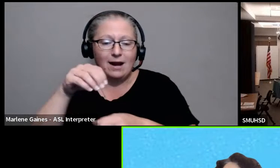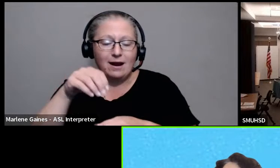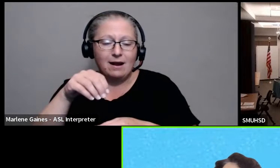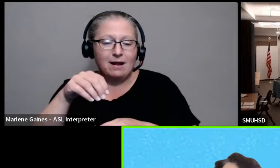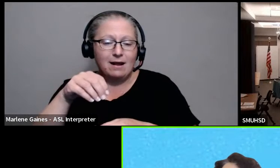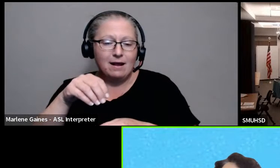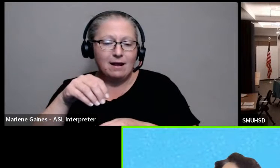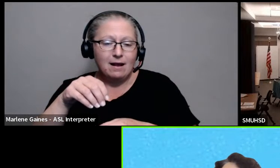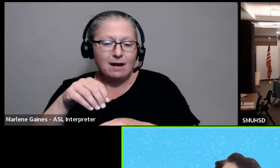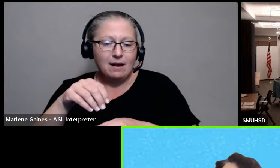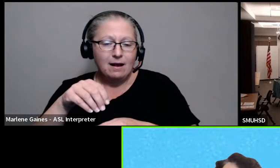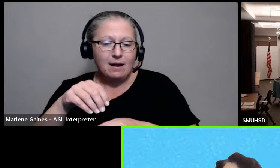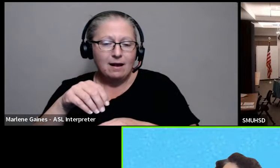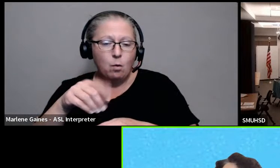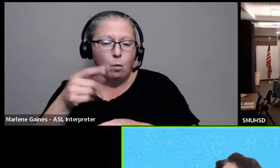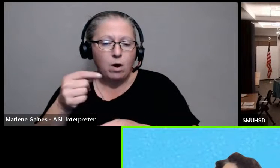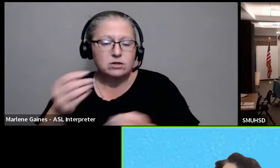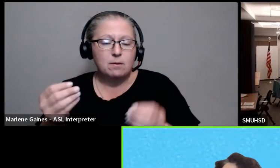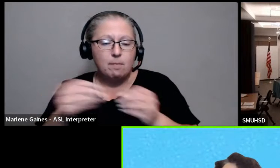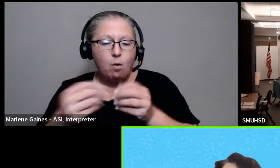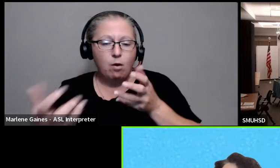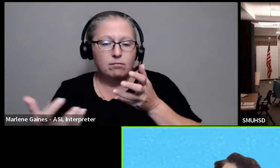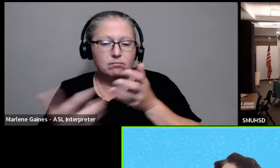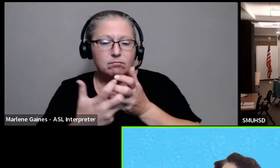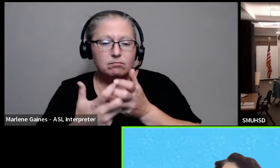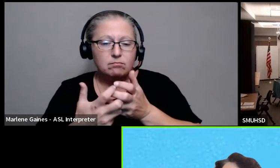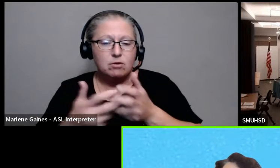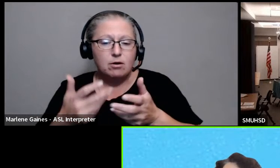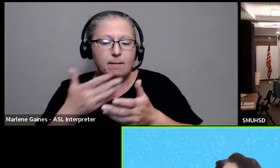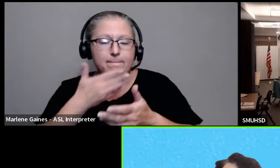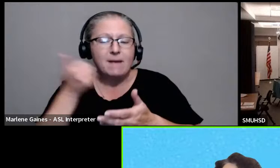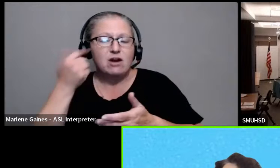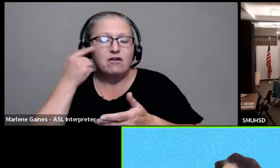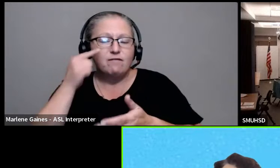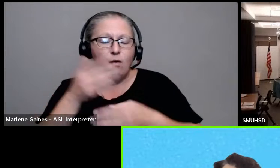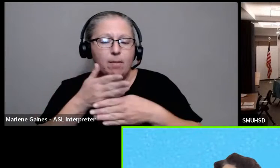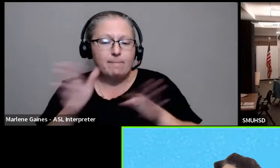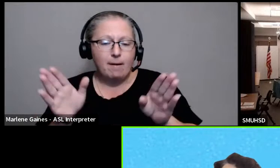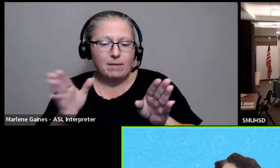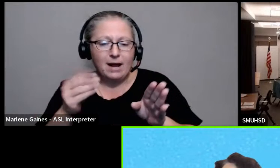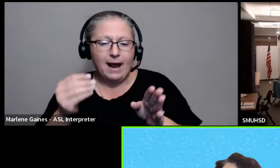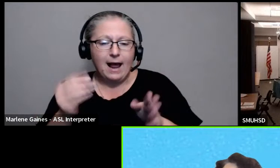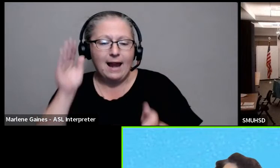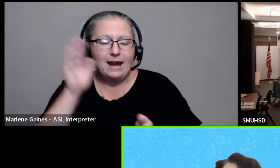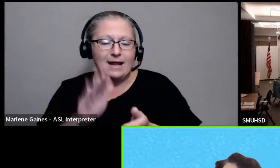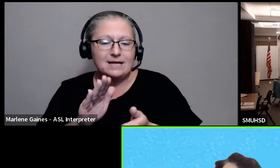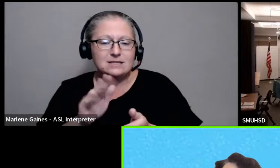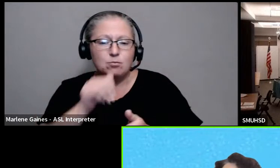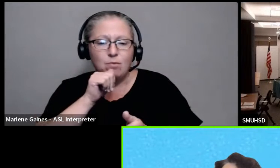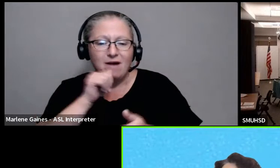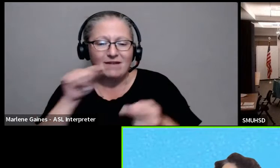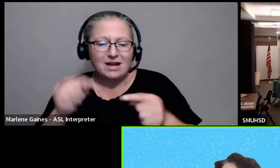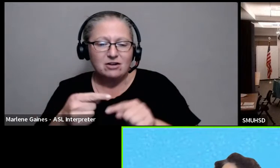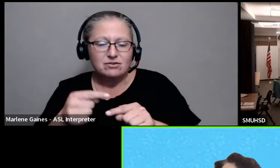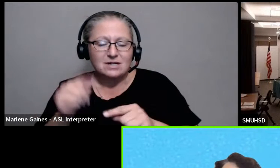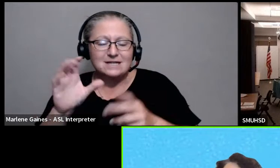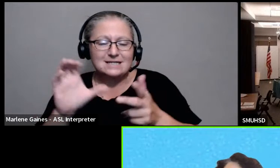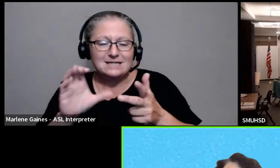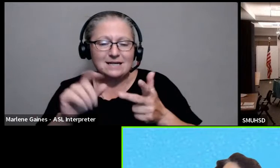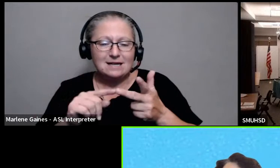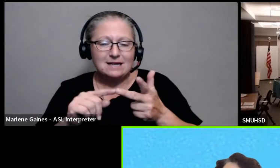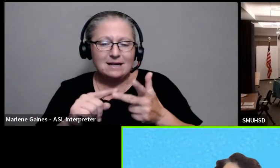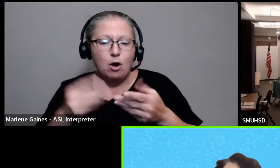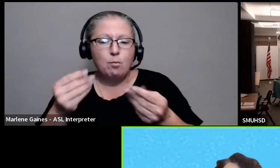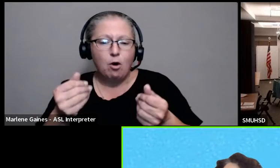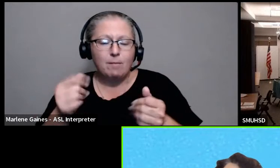that would be most compatible with the greatest public good and the least private injury, and C, the property